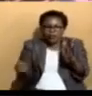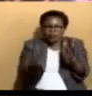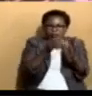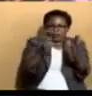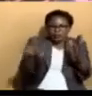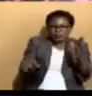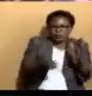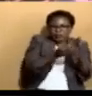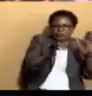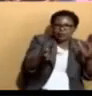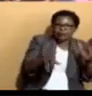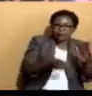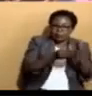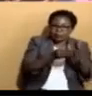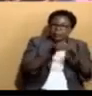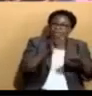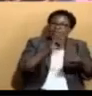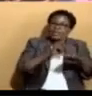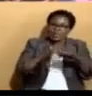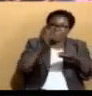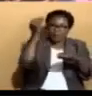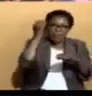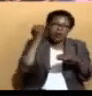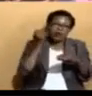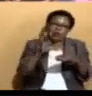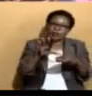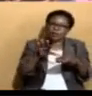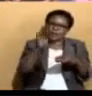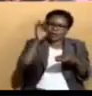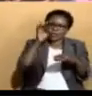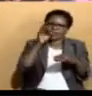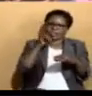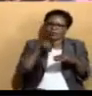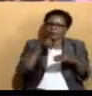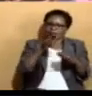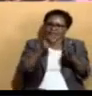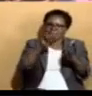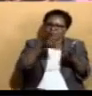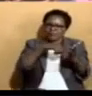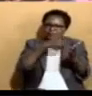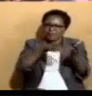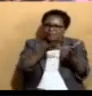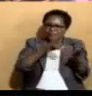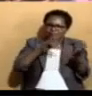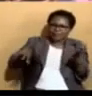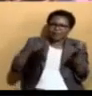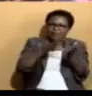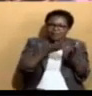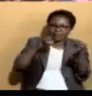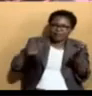by this one. Once the court finds that the deletion